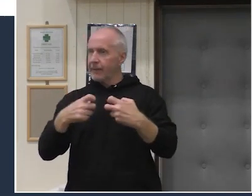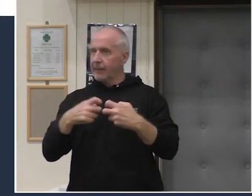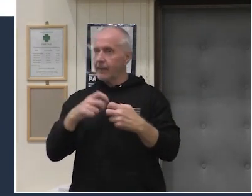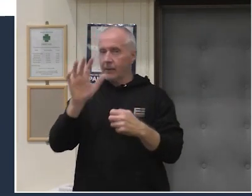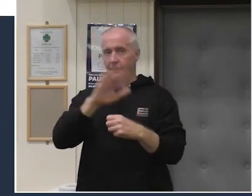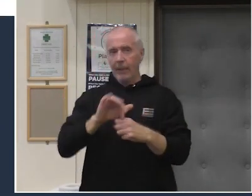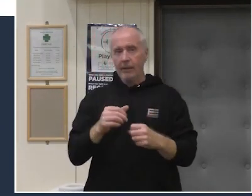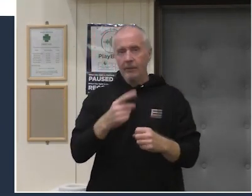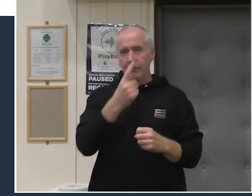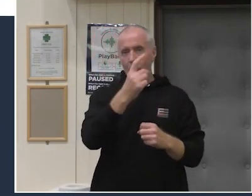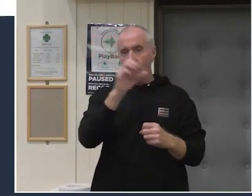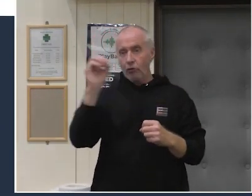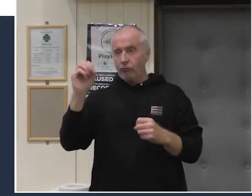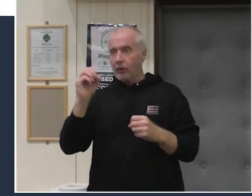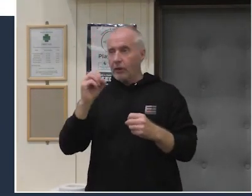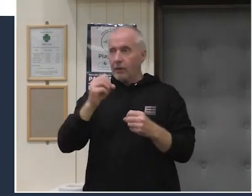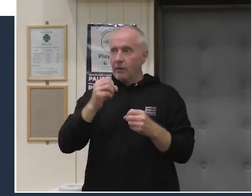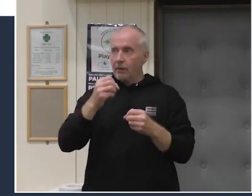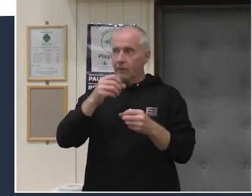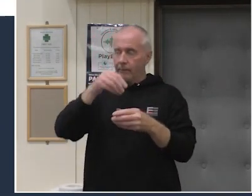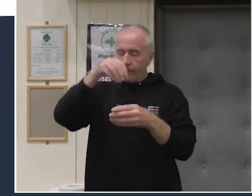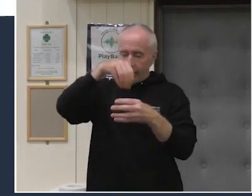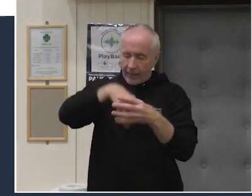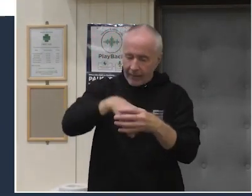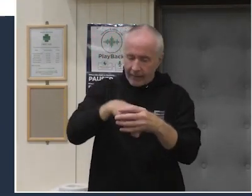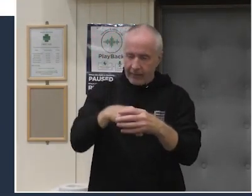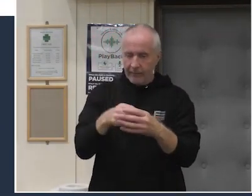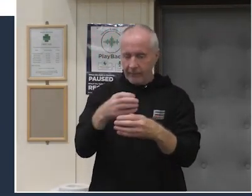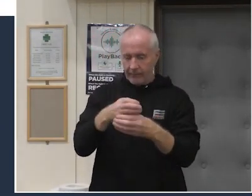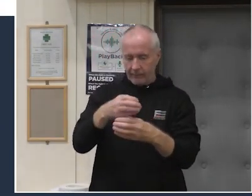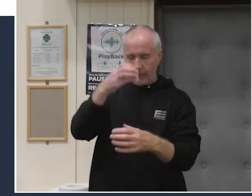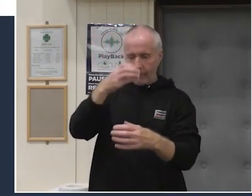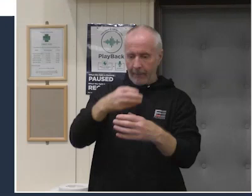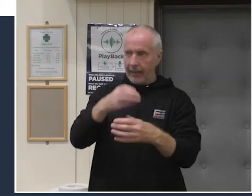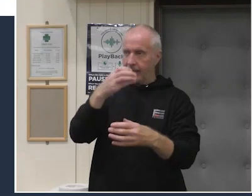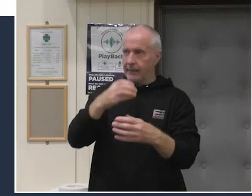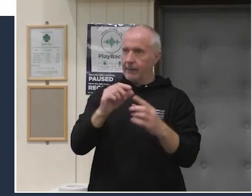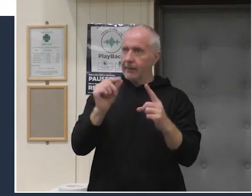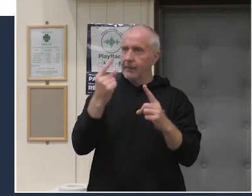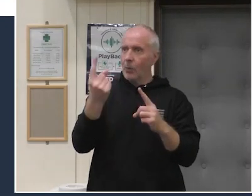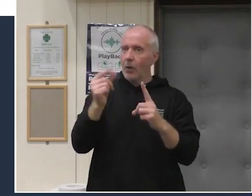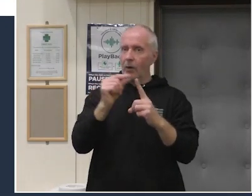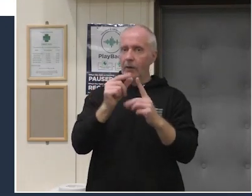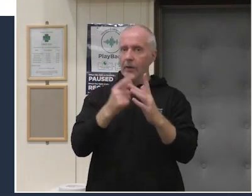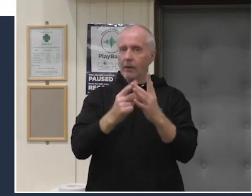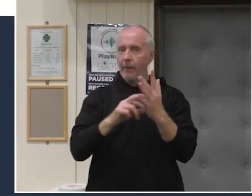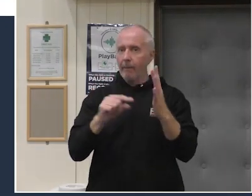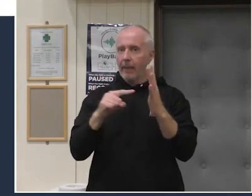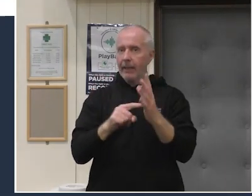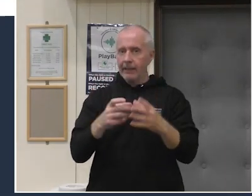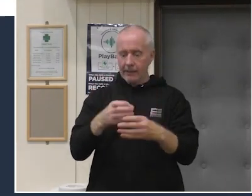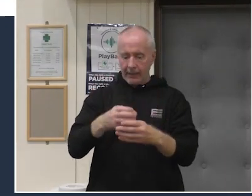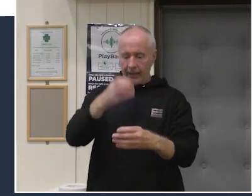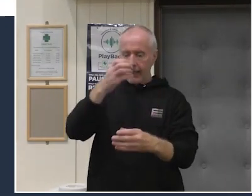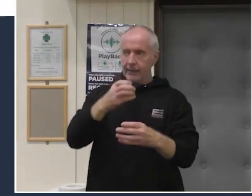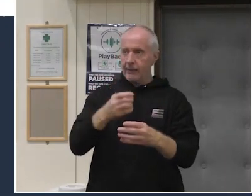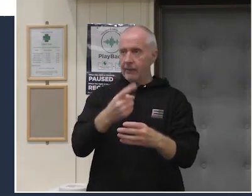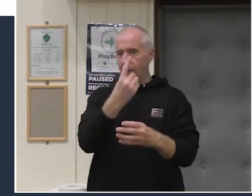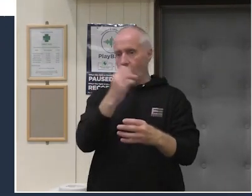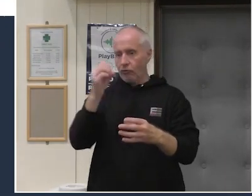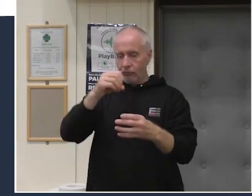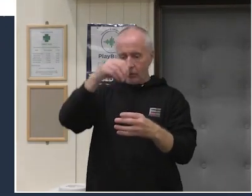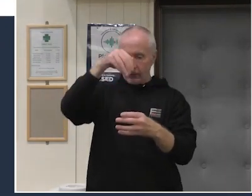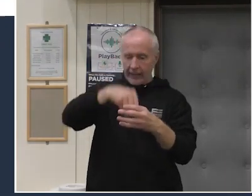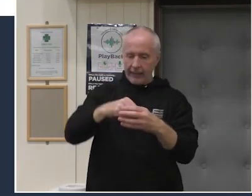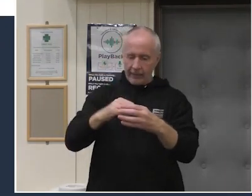them in a pint glass. That's sort of the amount of a nice measure. You can sort of imagine a pint glass. There's 100 in